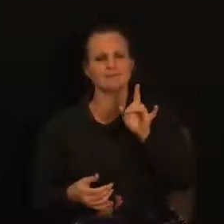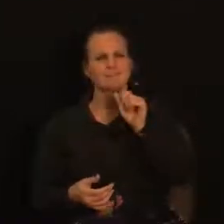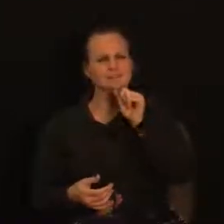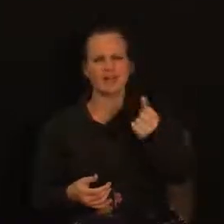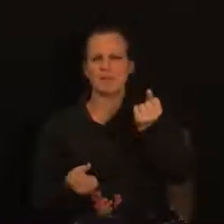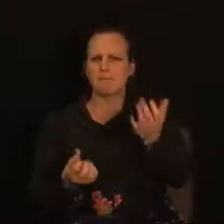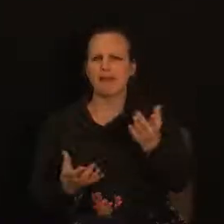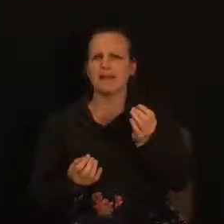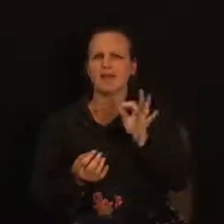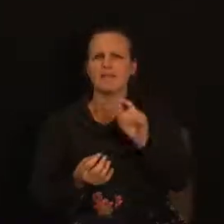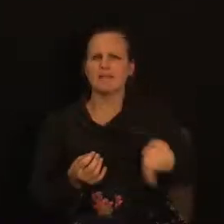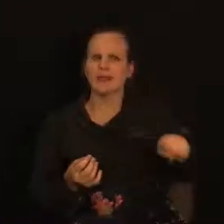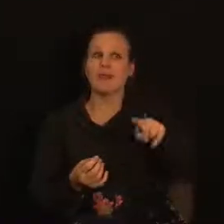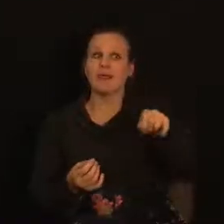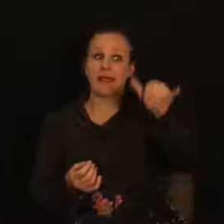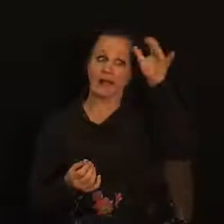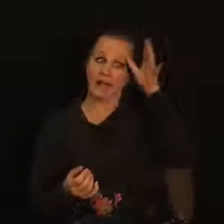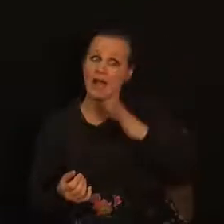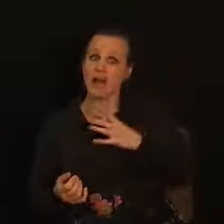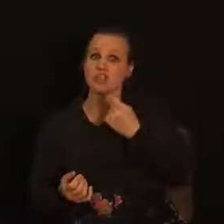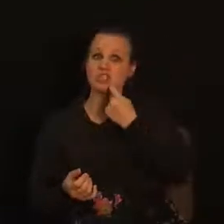that guy just took mine.